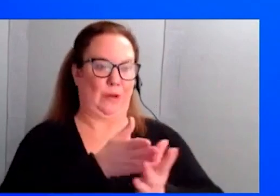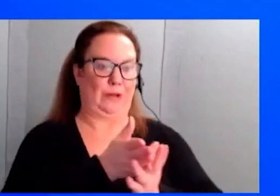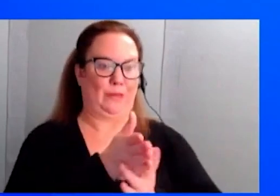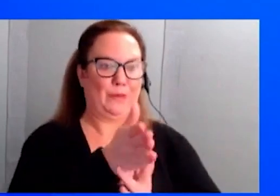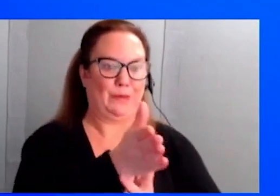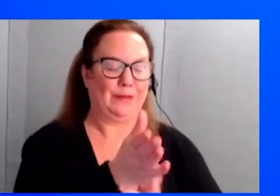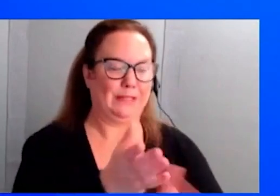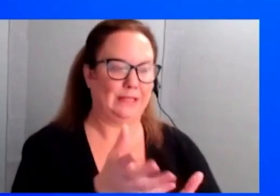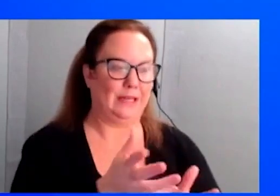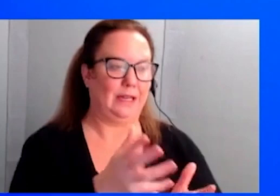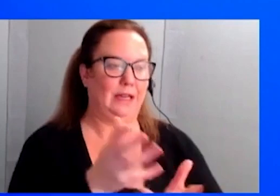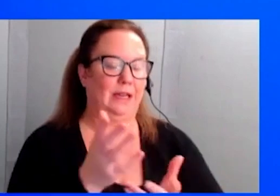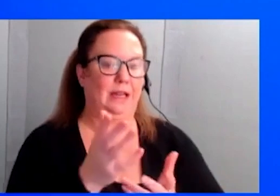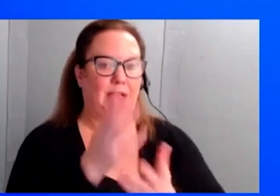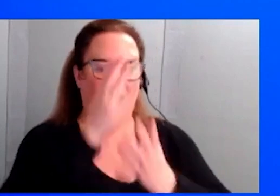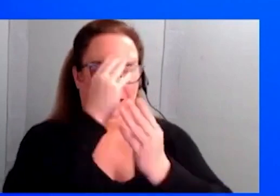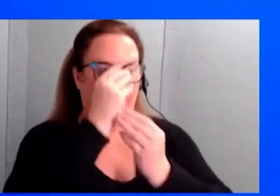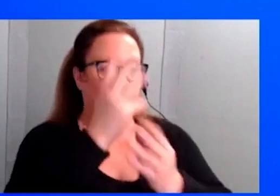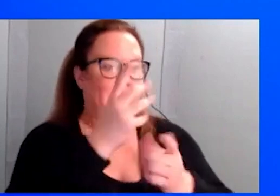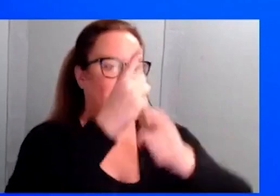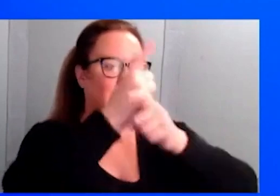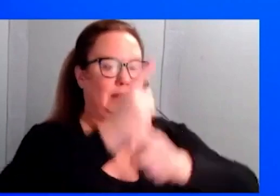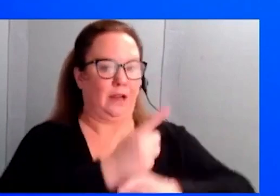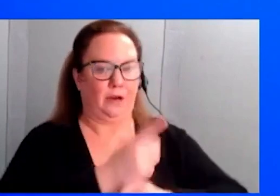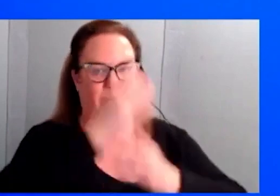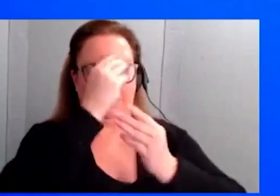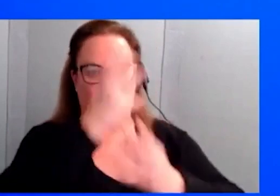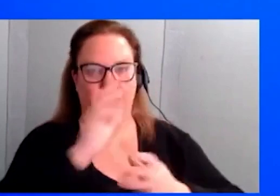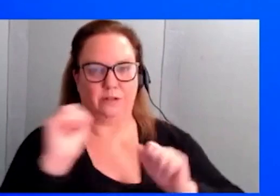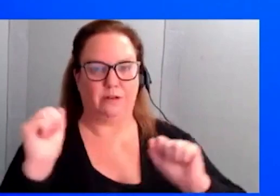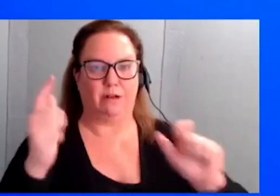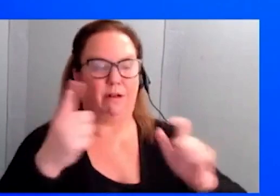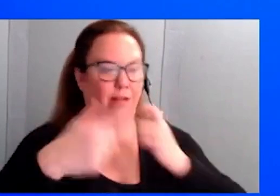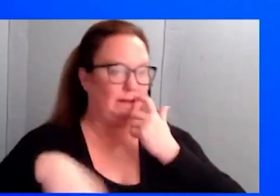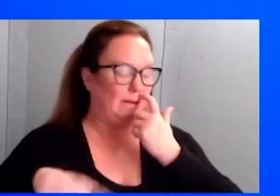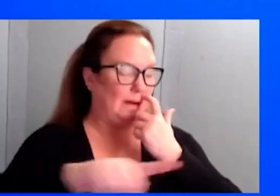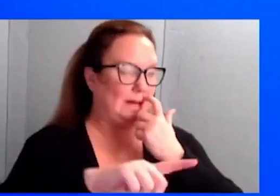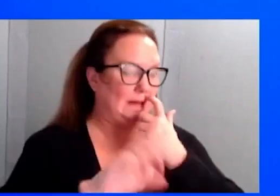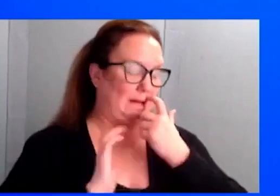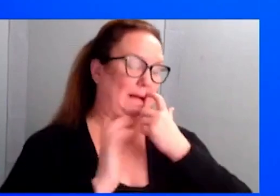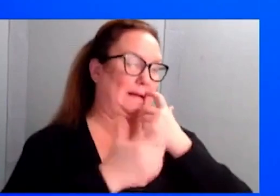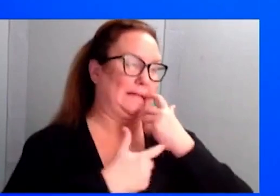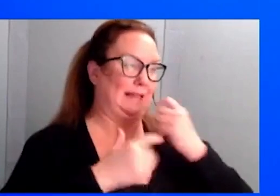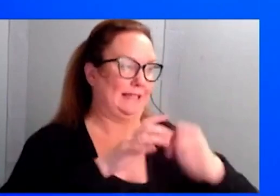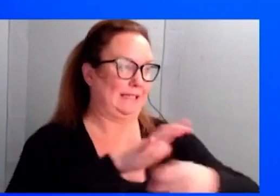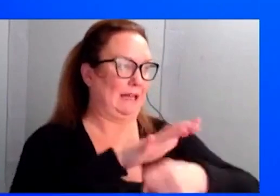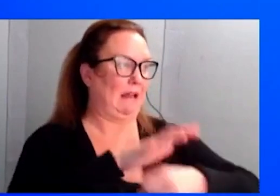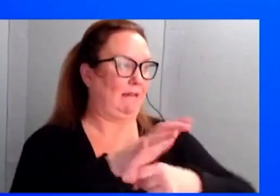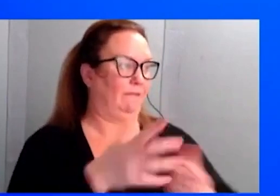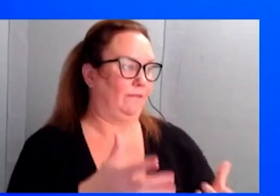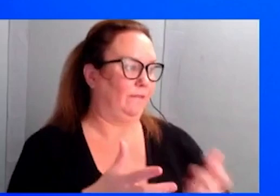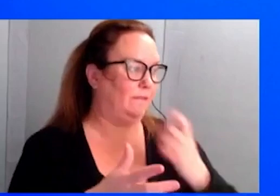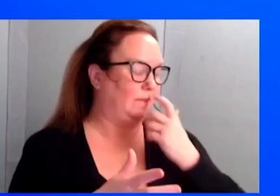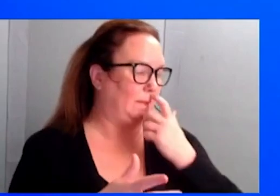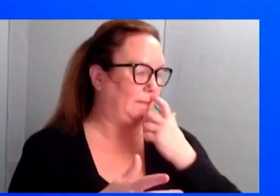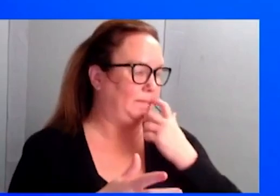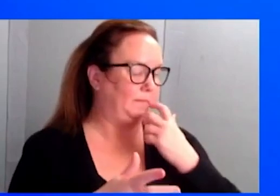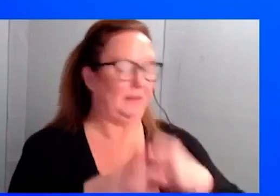are bringing the most accurate information to all of you. And for me, that is enough. That is enough of